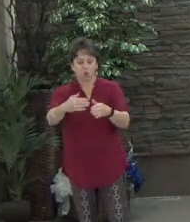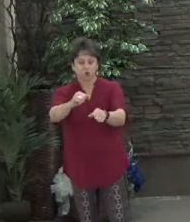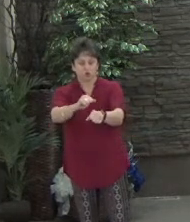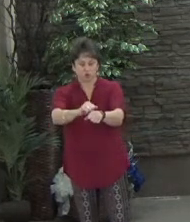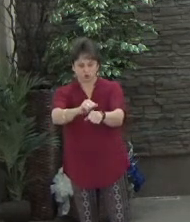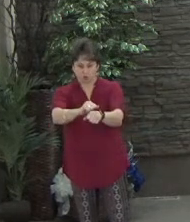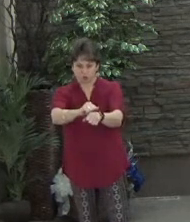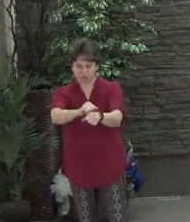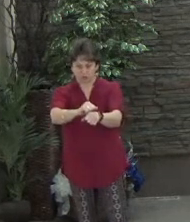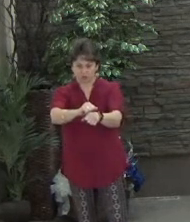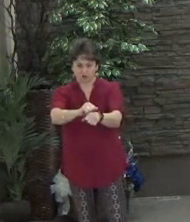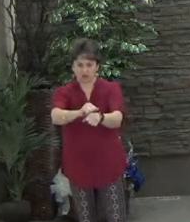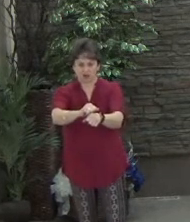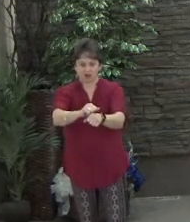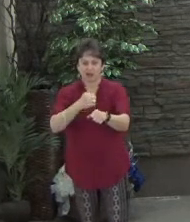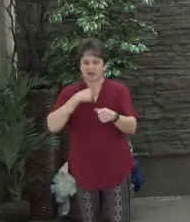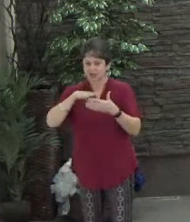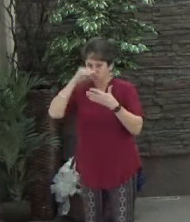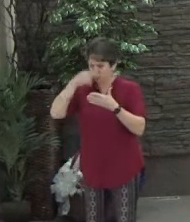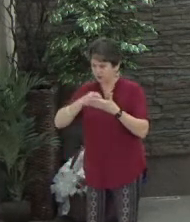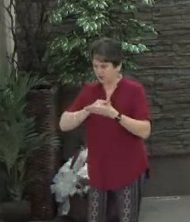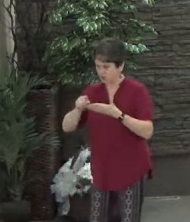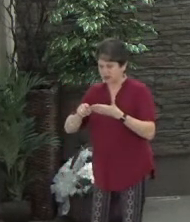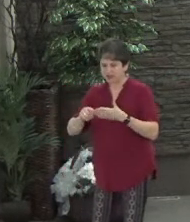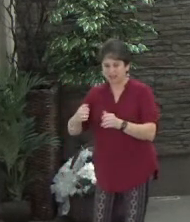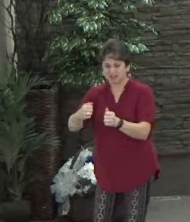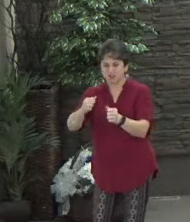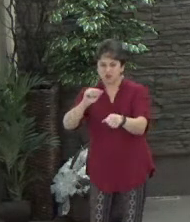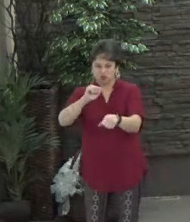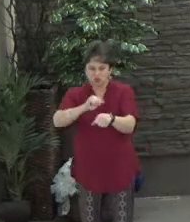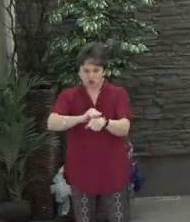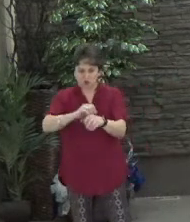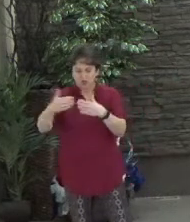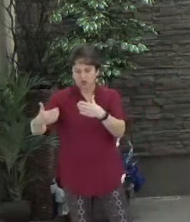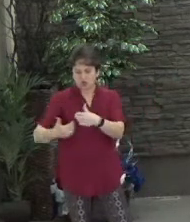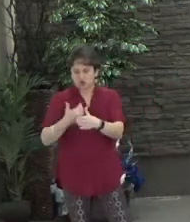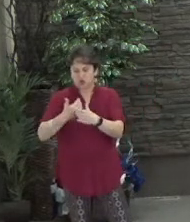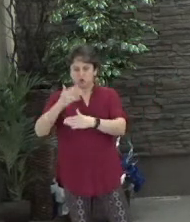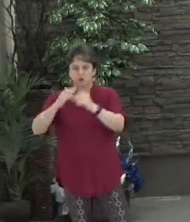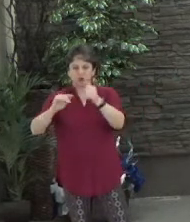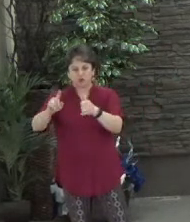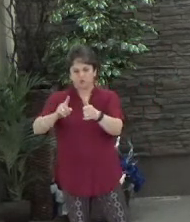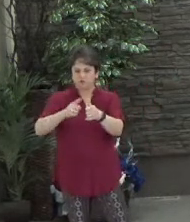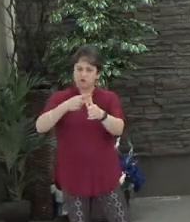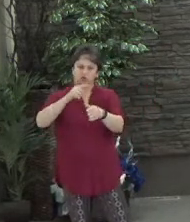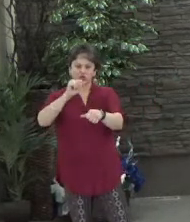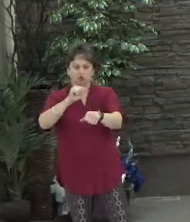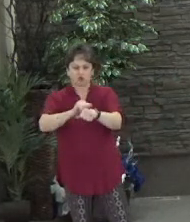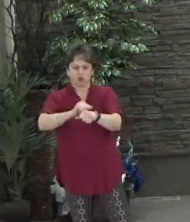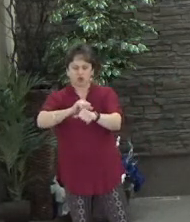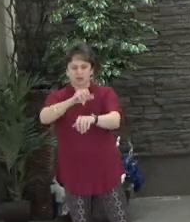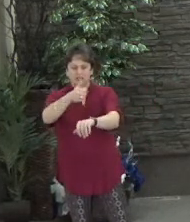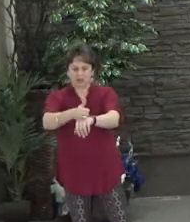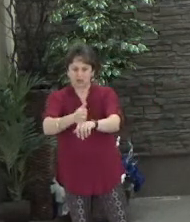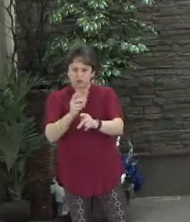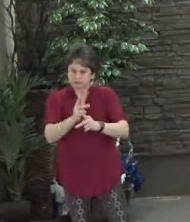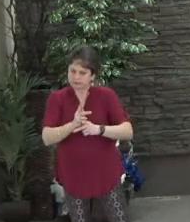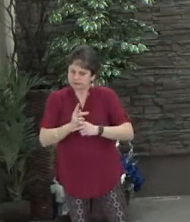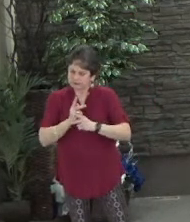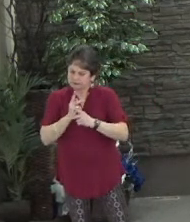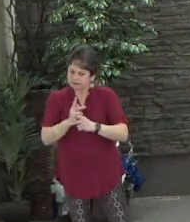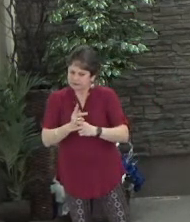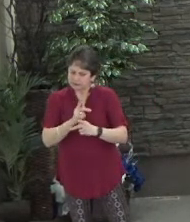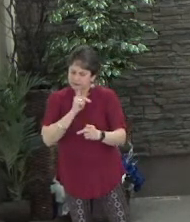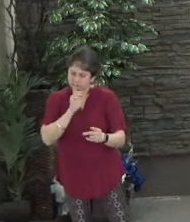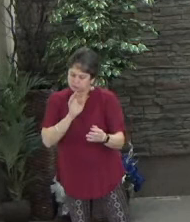cornerstone, as I learned this week, is the stone in a new building laid first with great care, so as